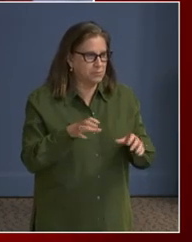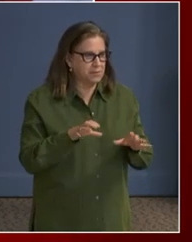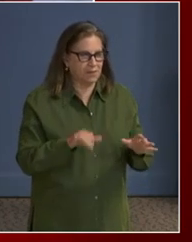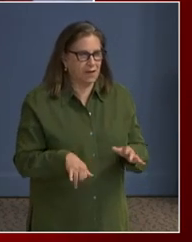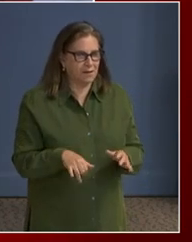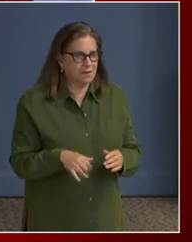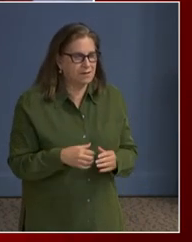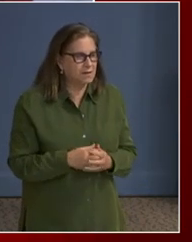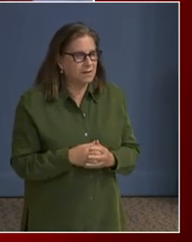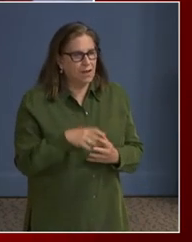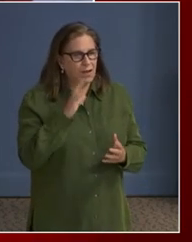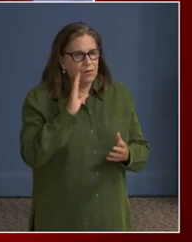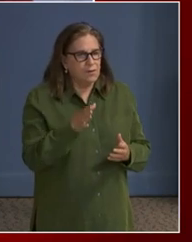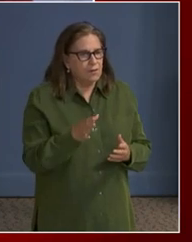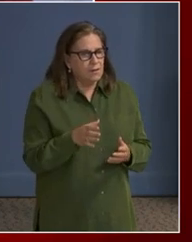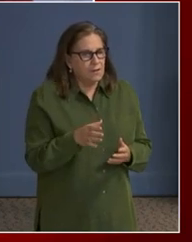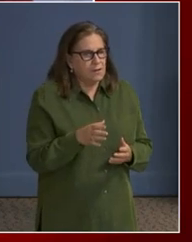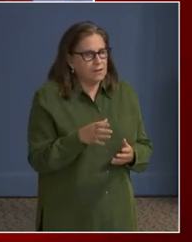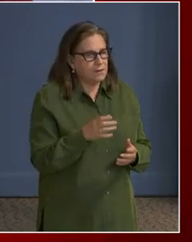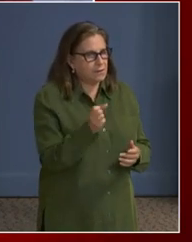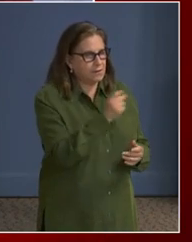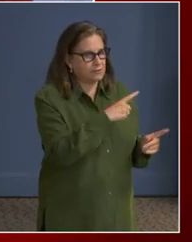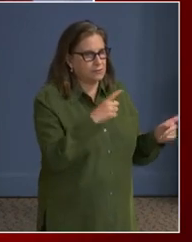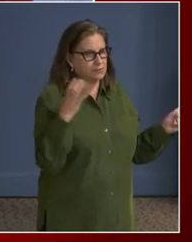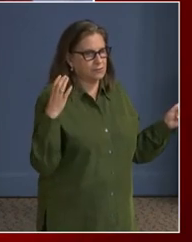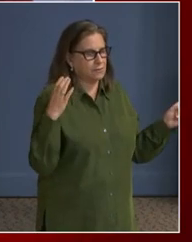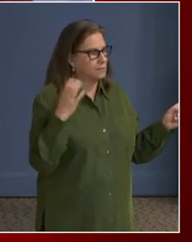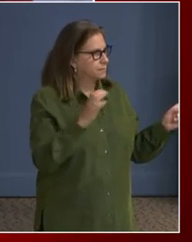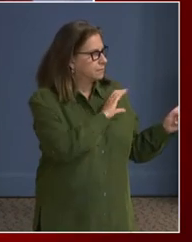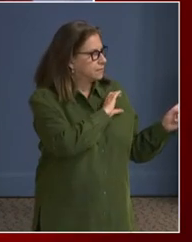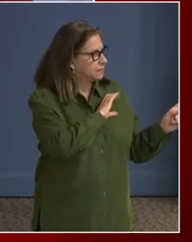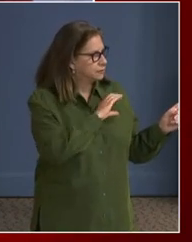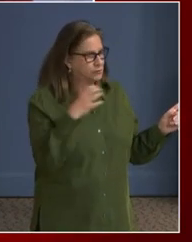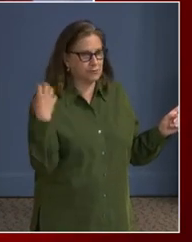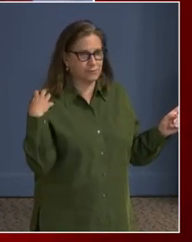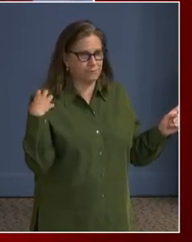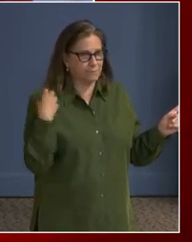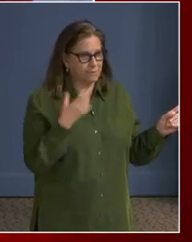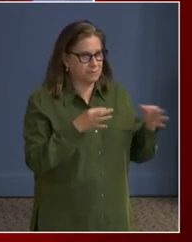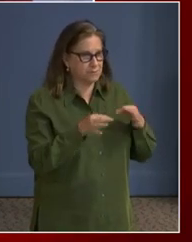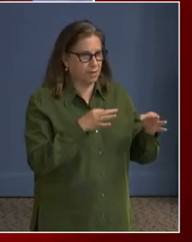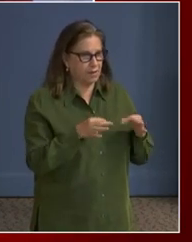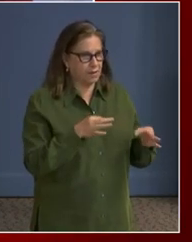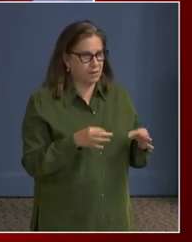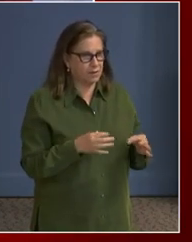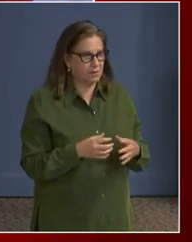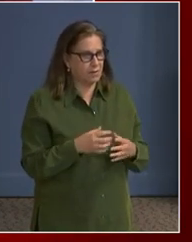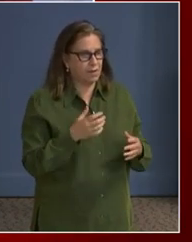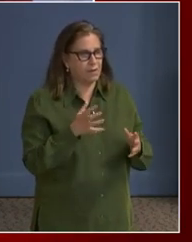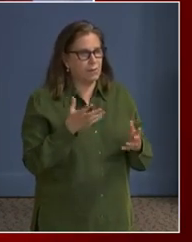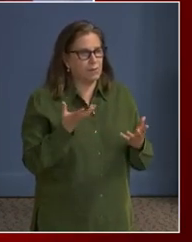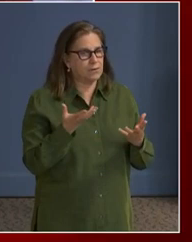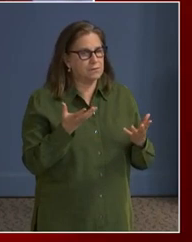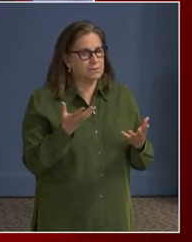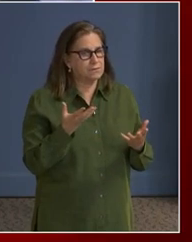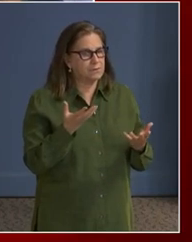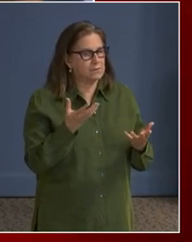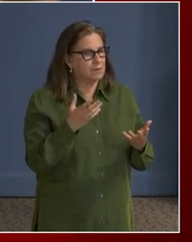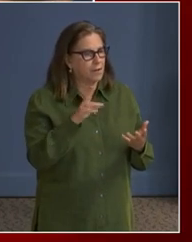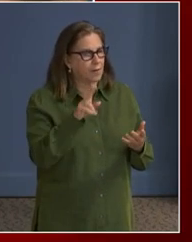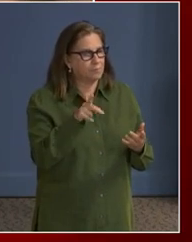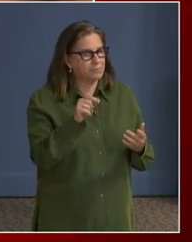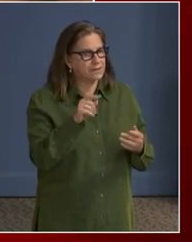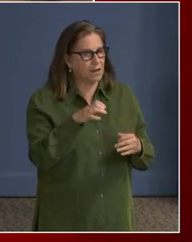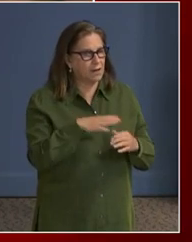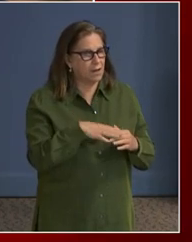ask Chief Newsom? I see Chief Newsom is Sure. here, I'm sure. Yes, what's your question? Well, just an update on just Sure. the violence we experienced this Chief. weekend and now